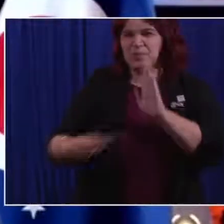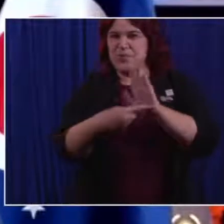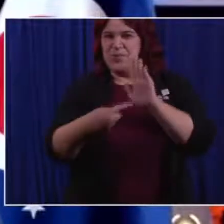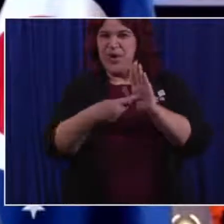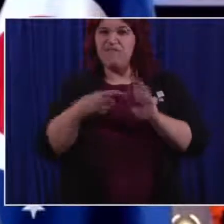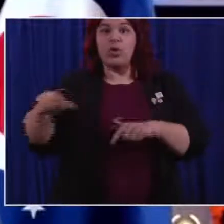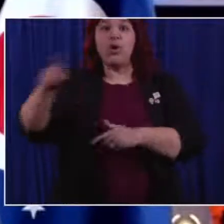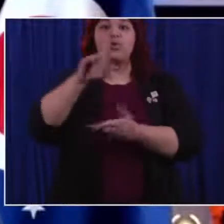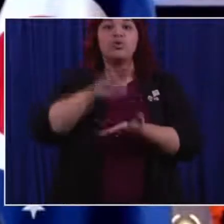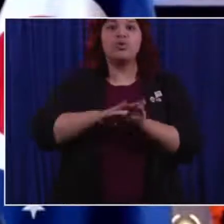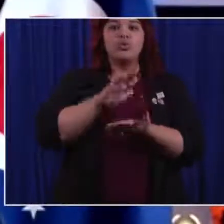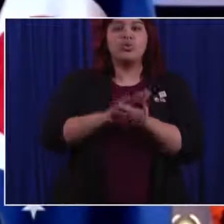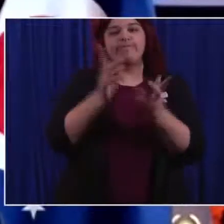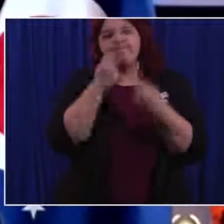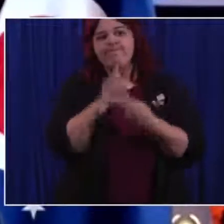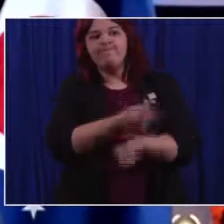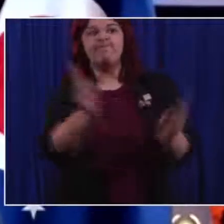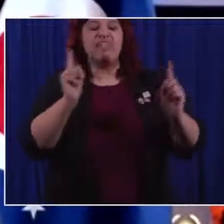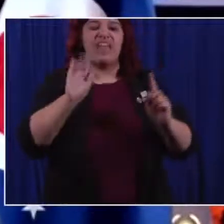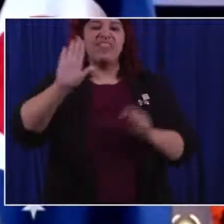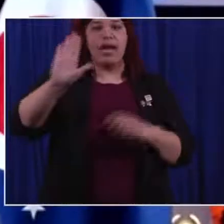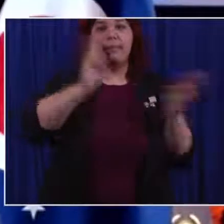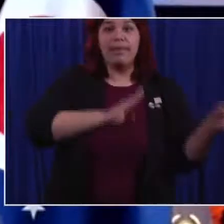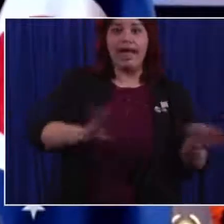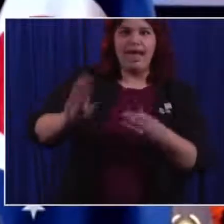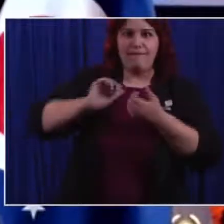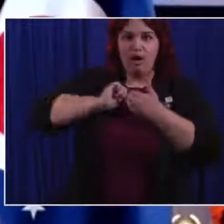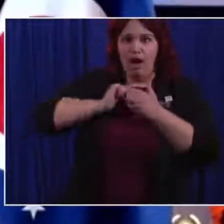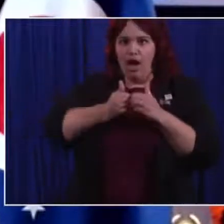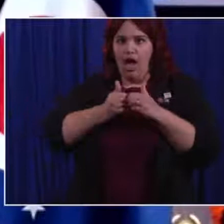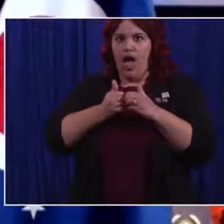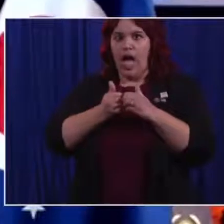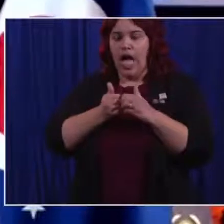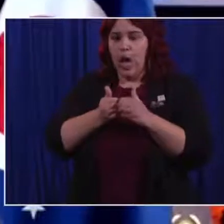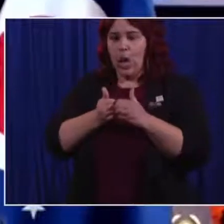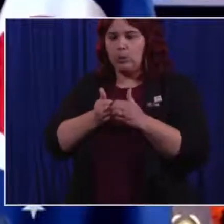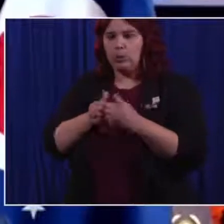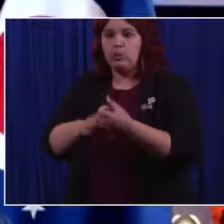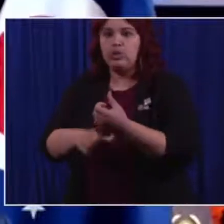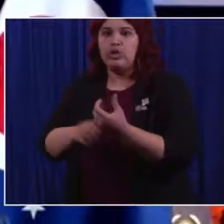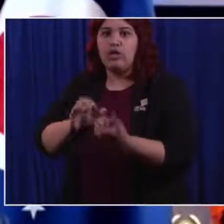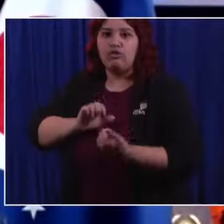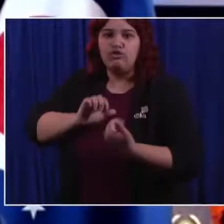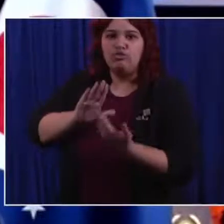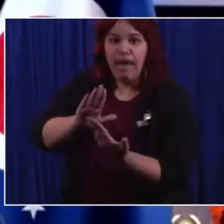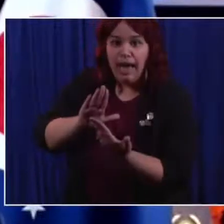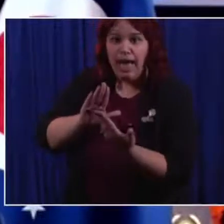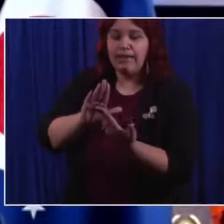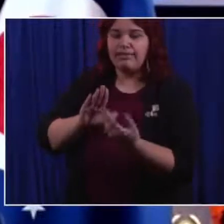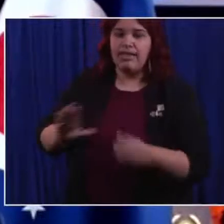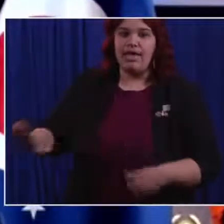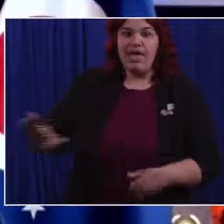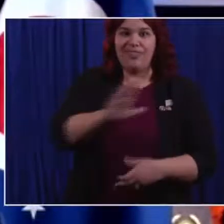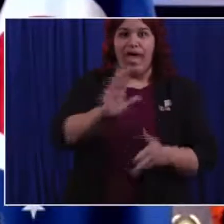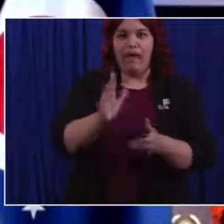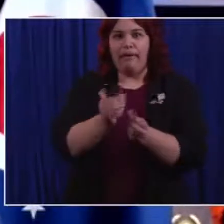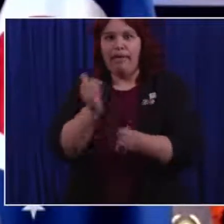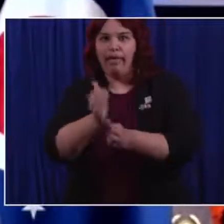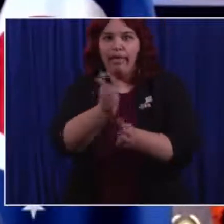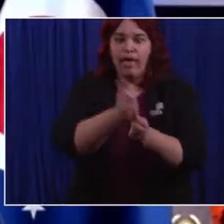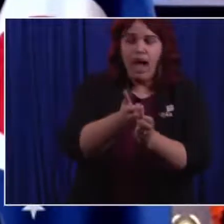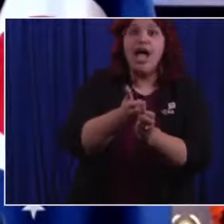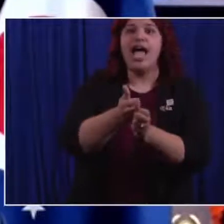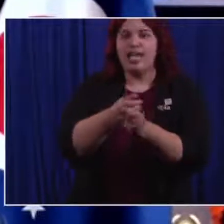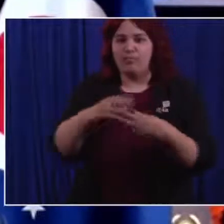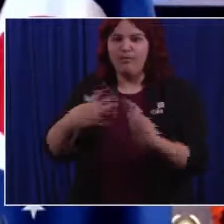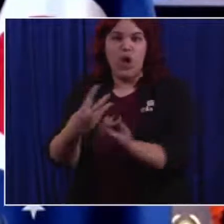toward that in the state of Ohio, extra money for schools to help them during this time, everything from the BWC rebate to a number of things where